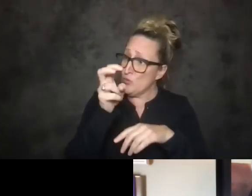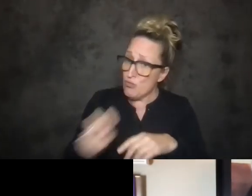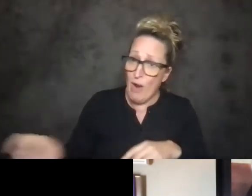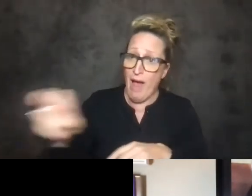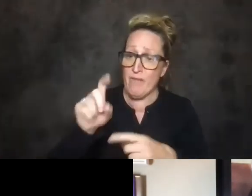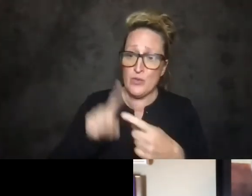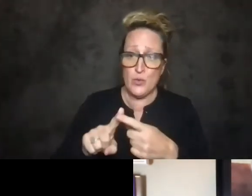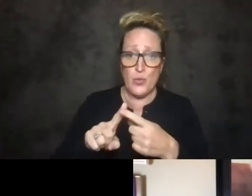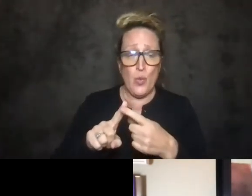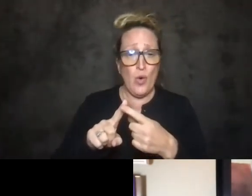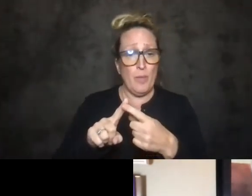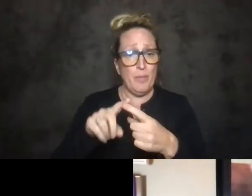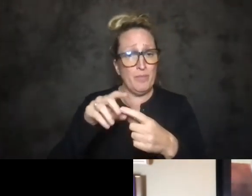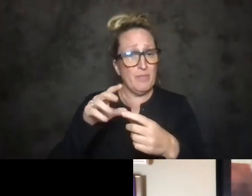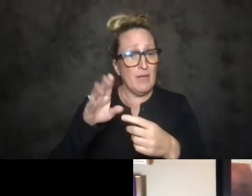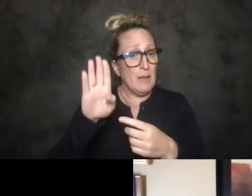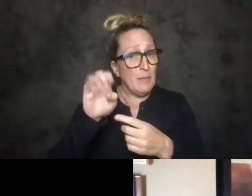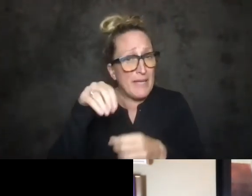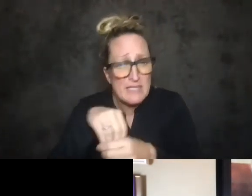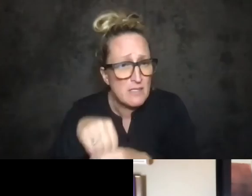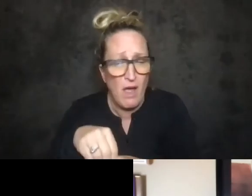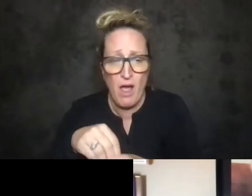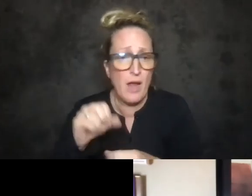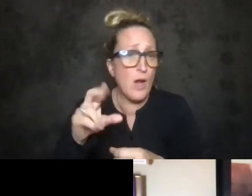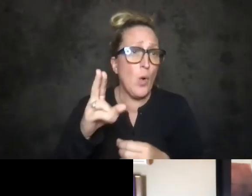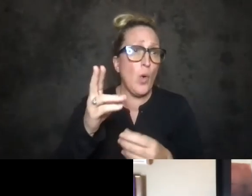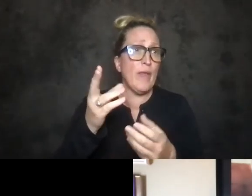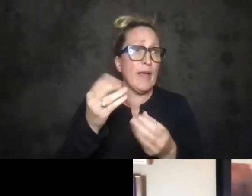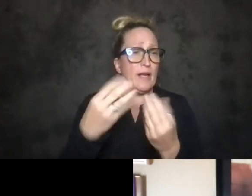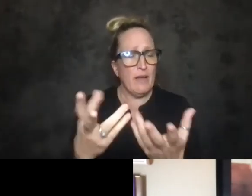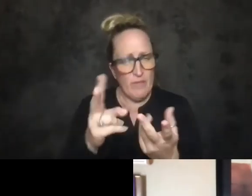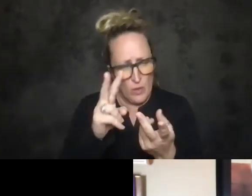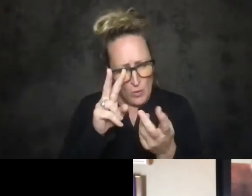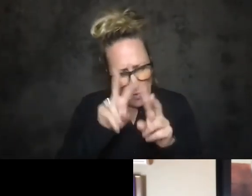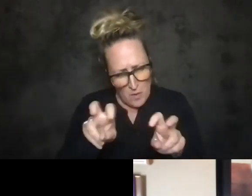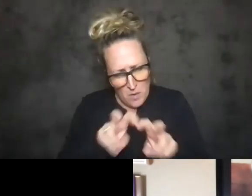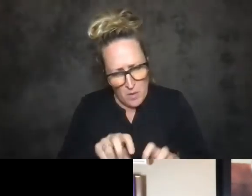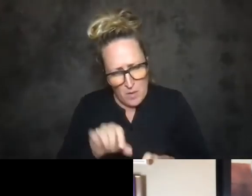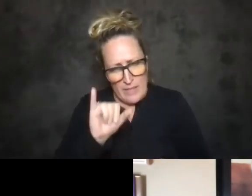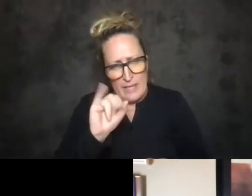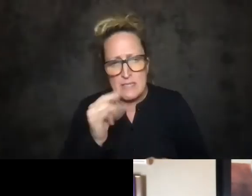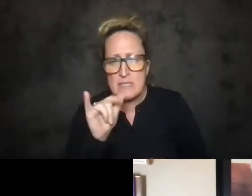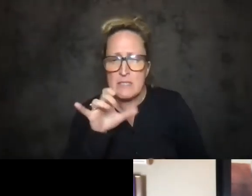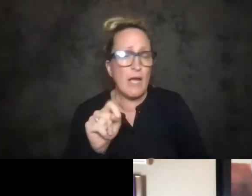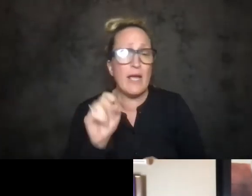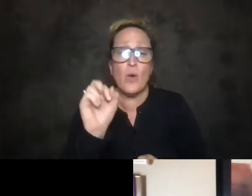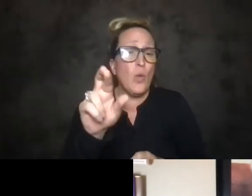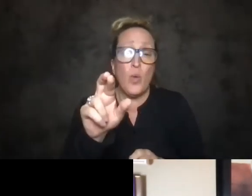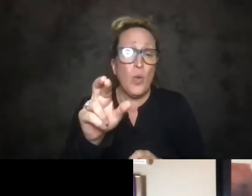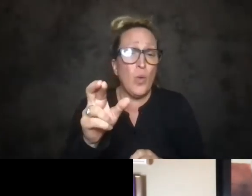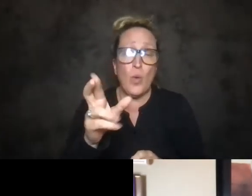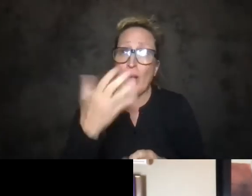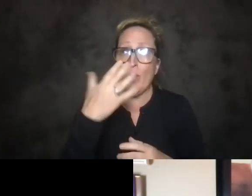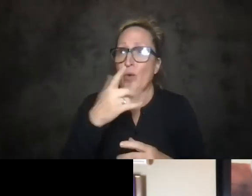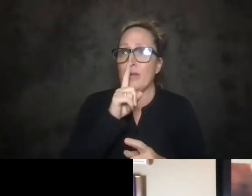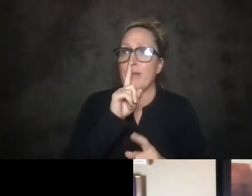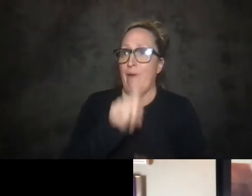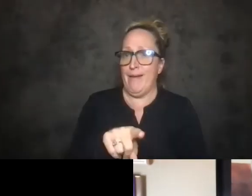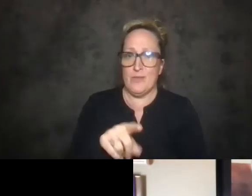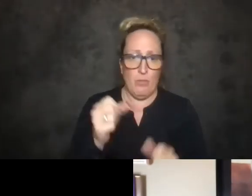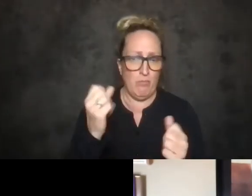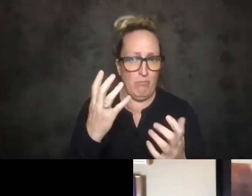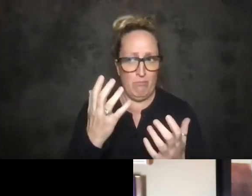or be inside, and they could offer insight or even ask the questions. I don't know that we can ever answer most of